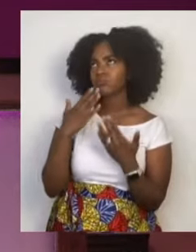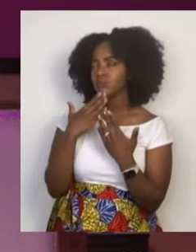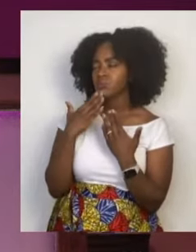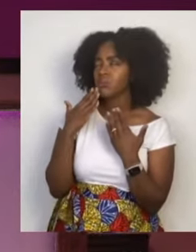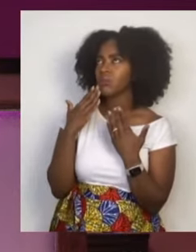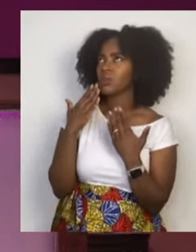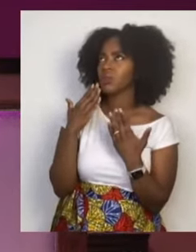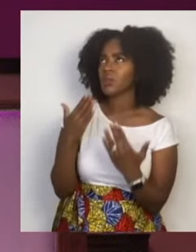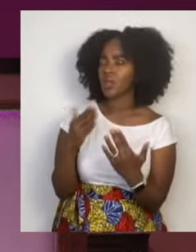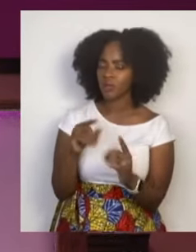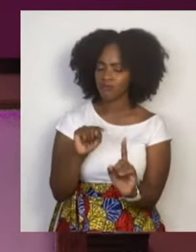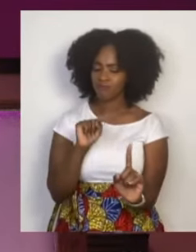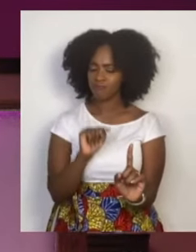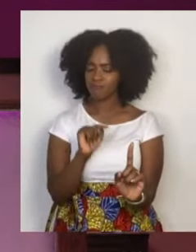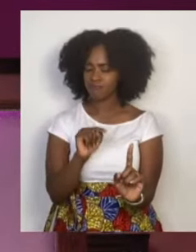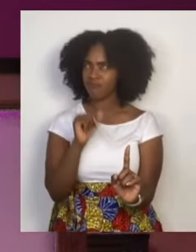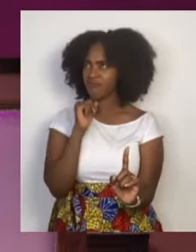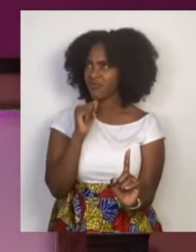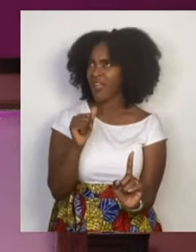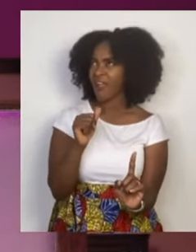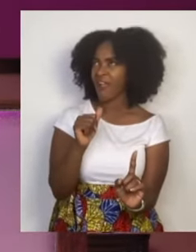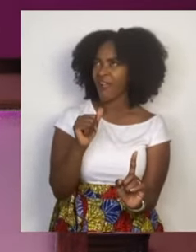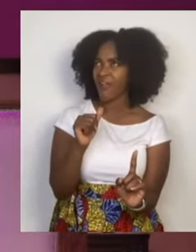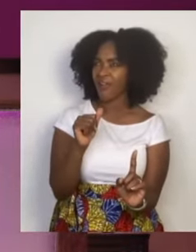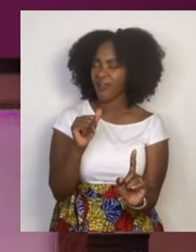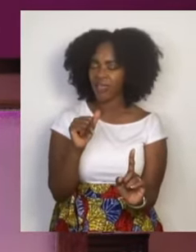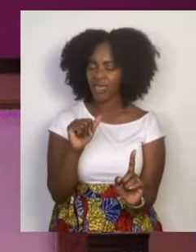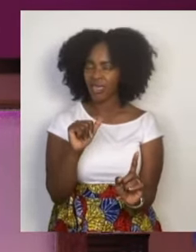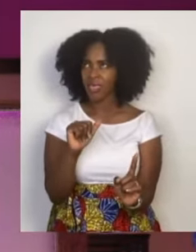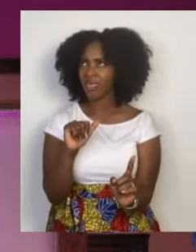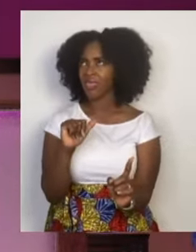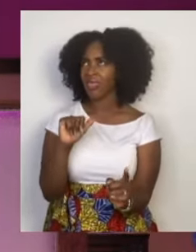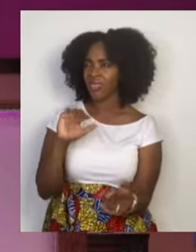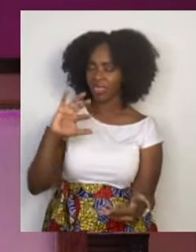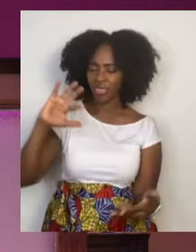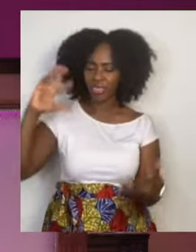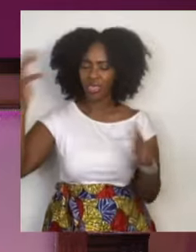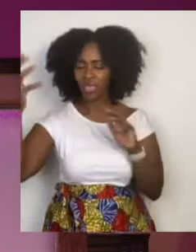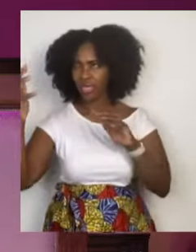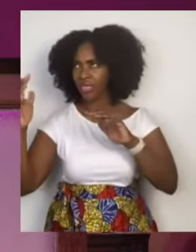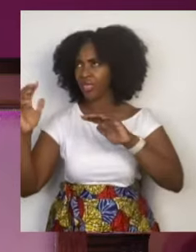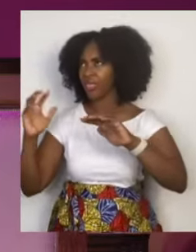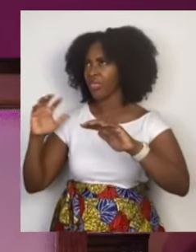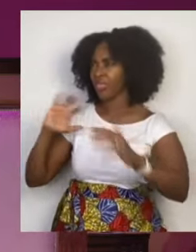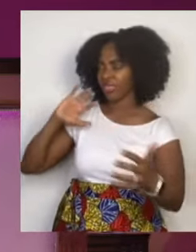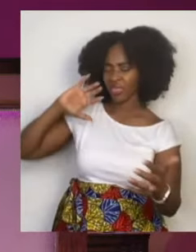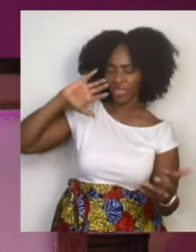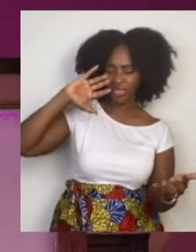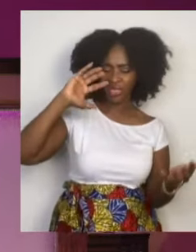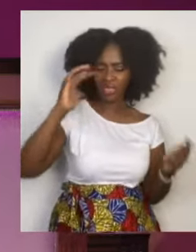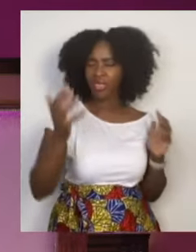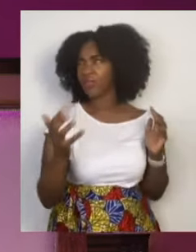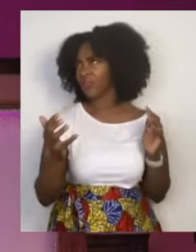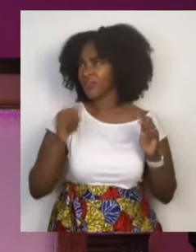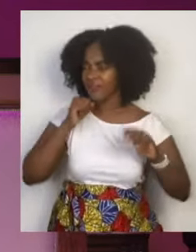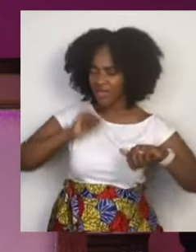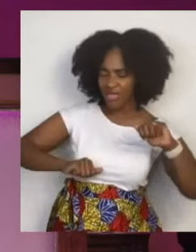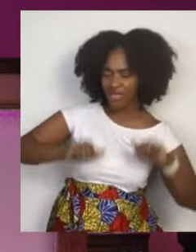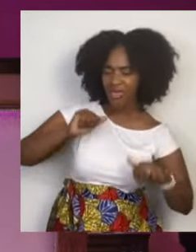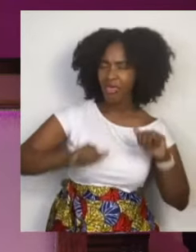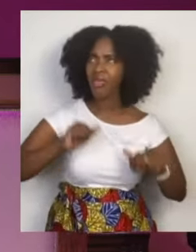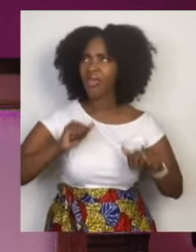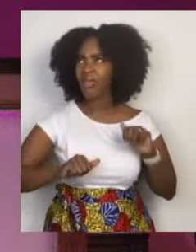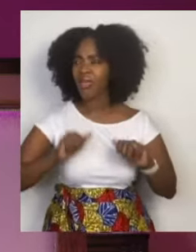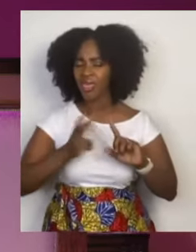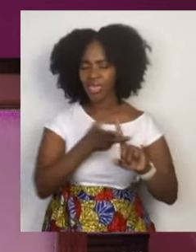fro, but Father, that you will give clarity where there's confusion, that you would give peace where there's